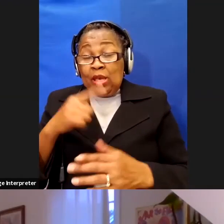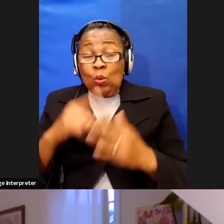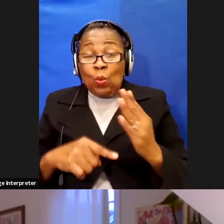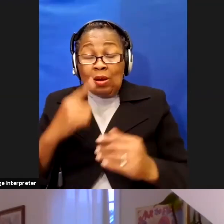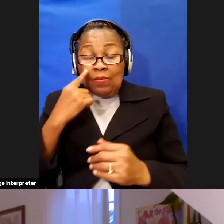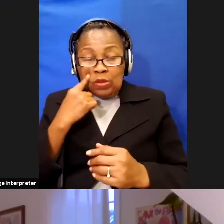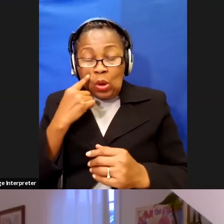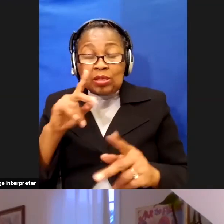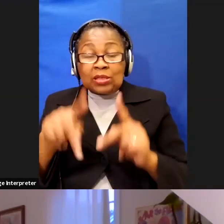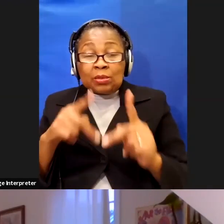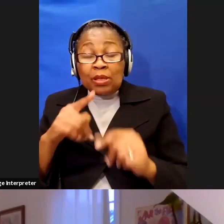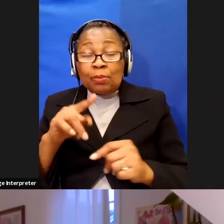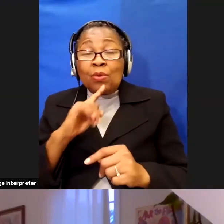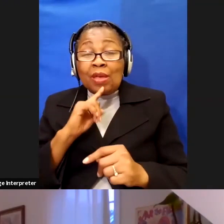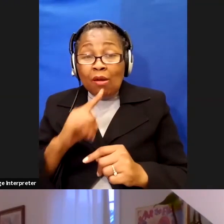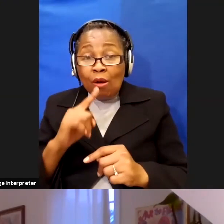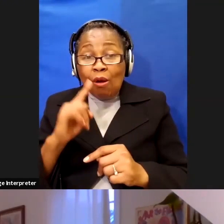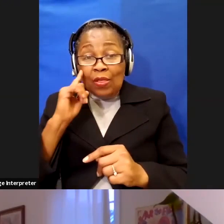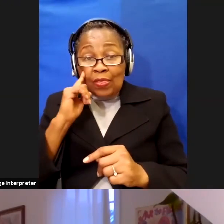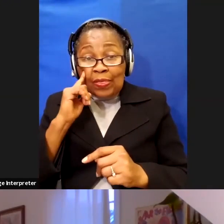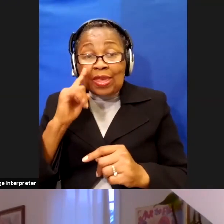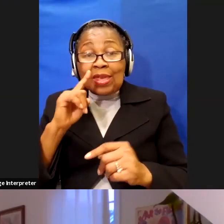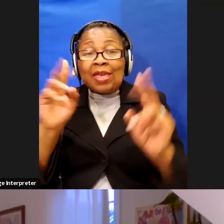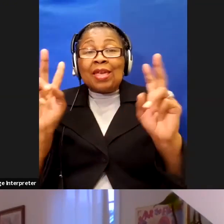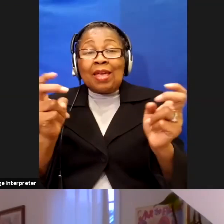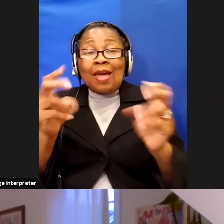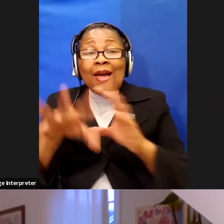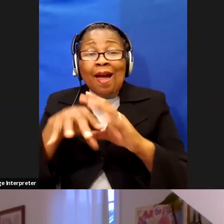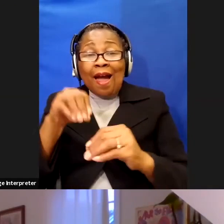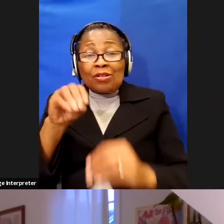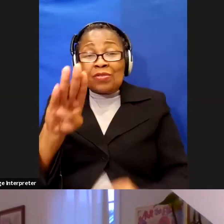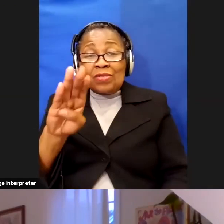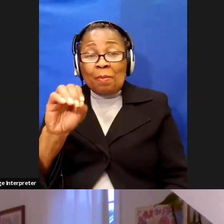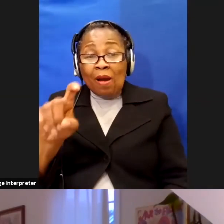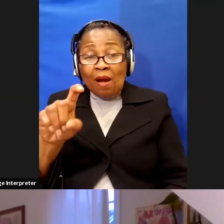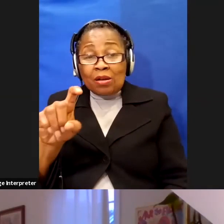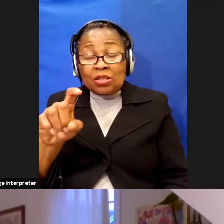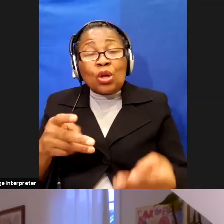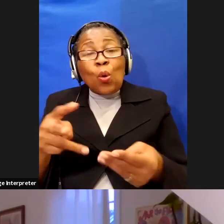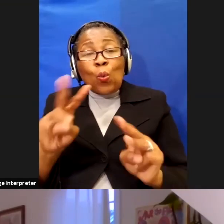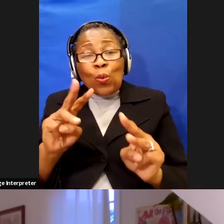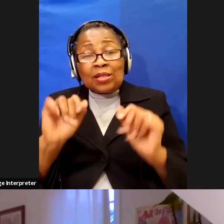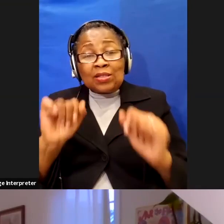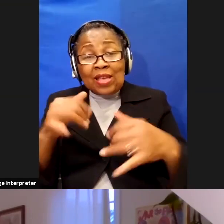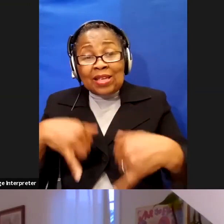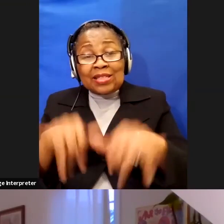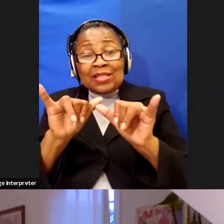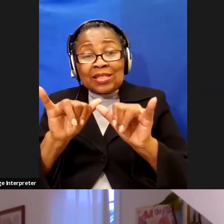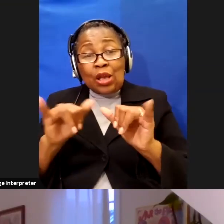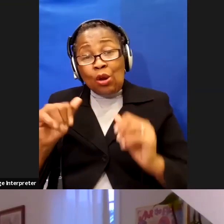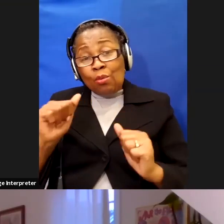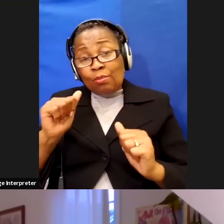are people that are thinking outside of the box and thinking of ways that they can still perform